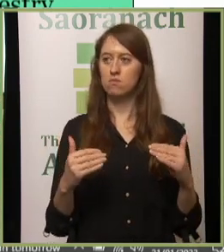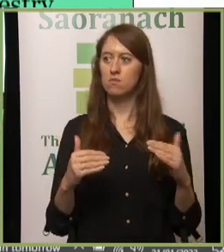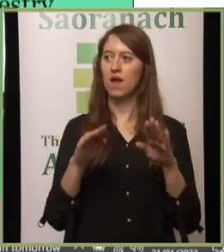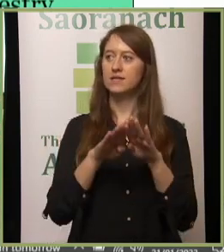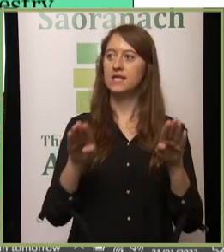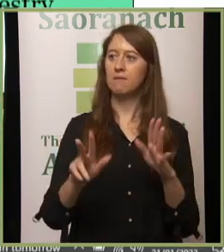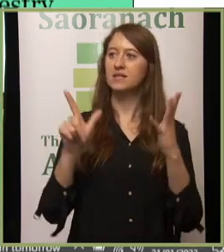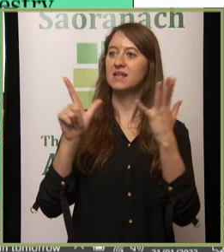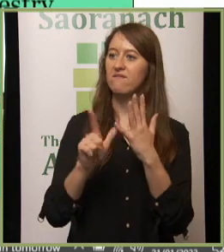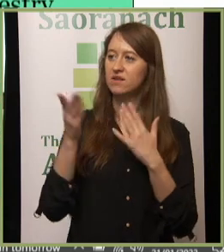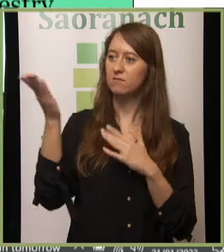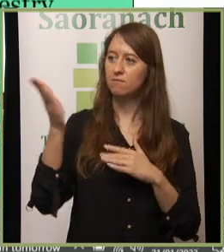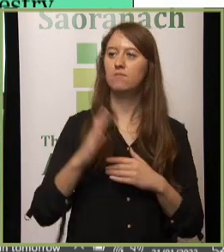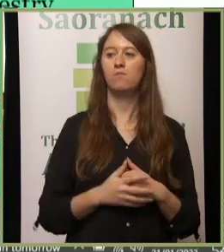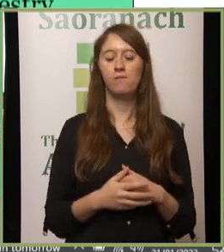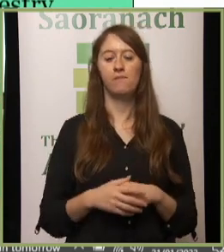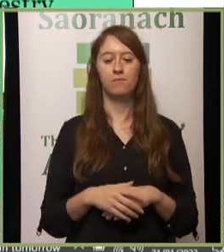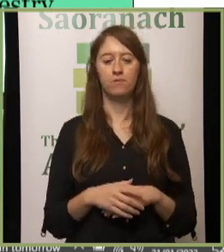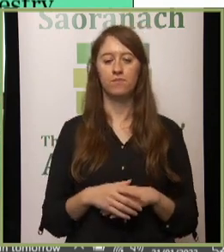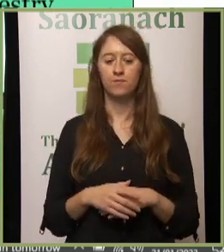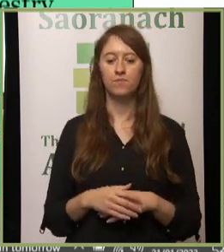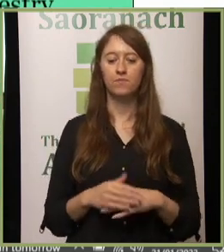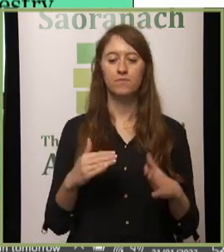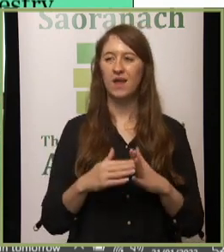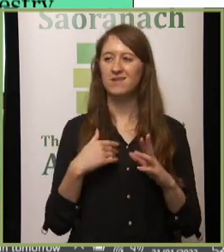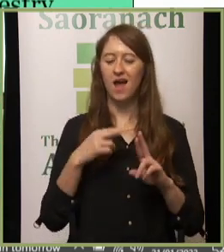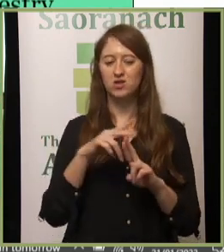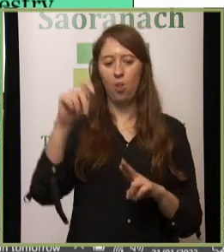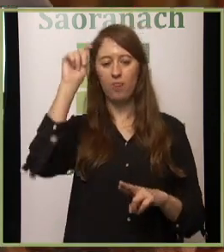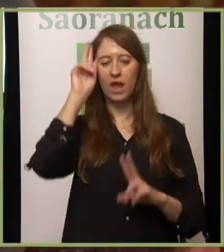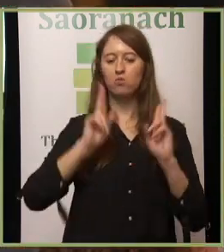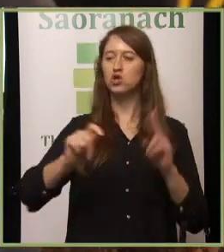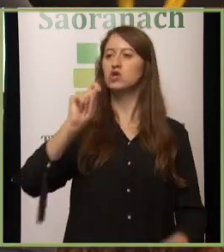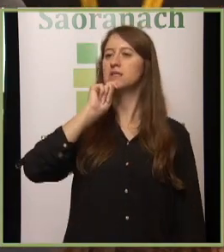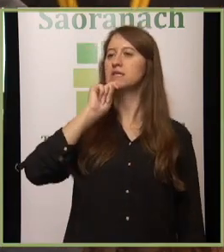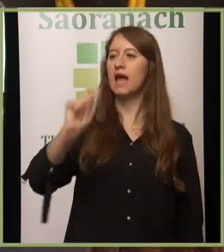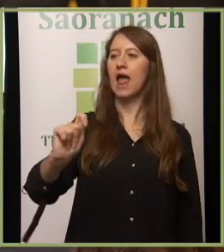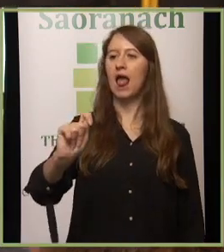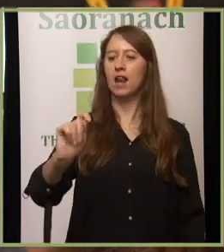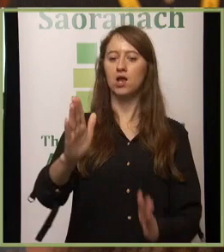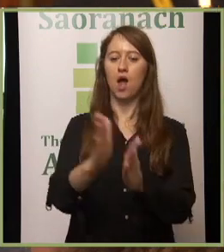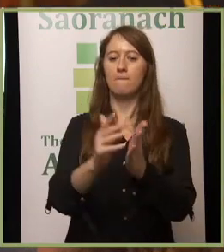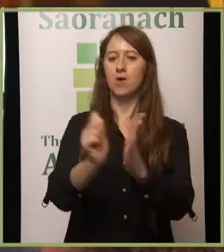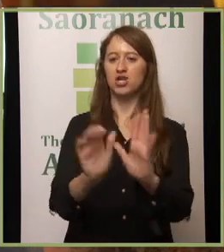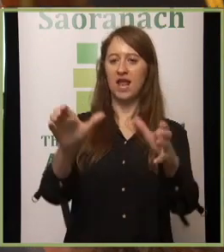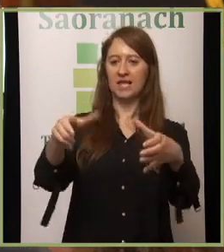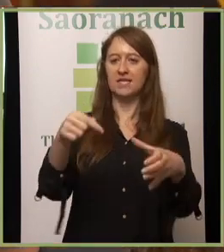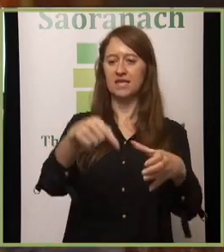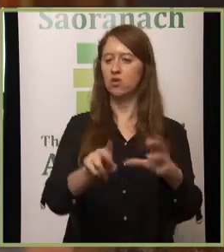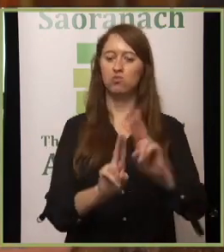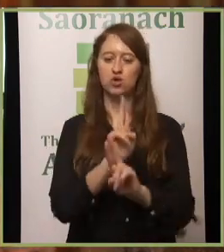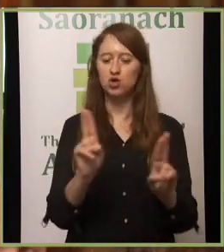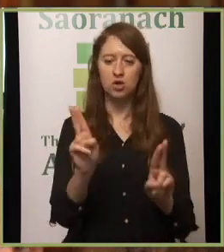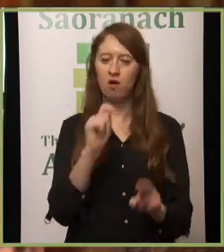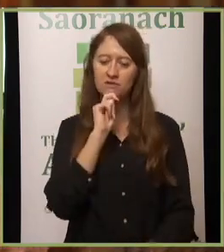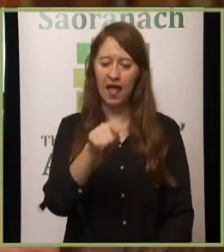I don't think John. it's we should be telling a commercial entity how to